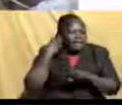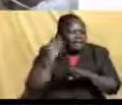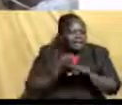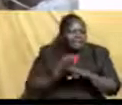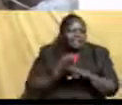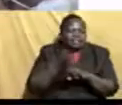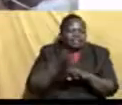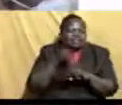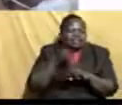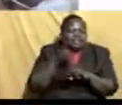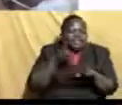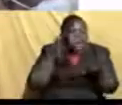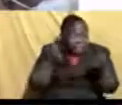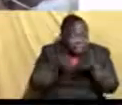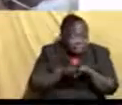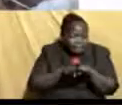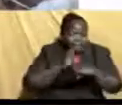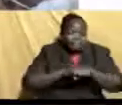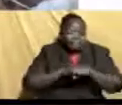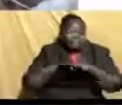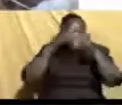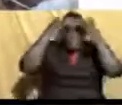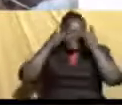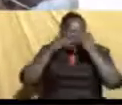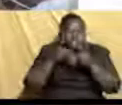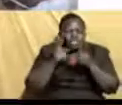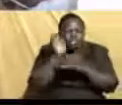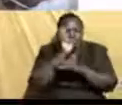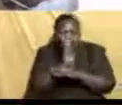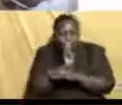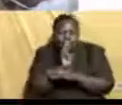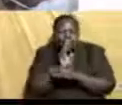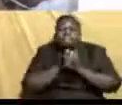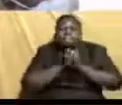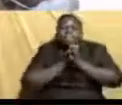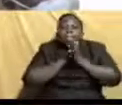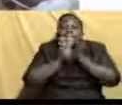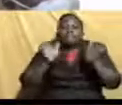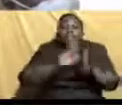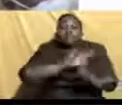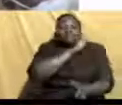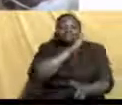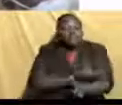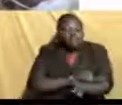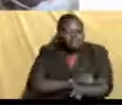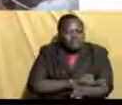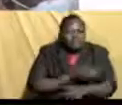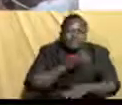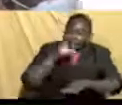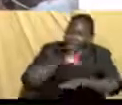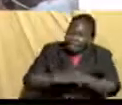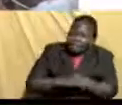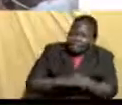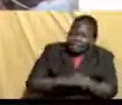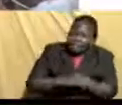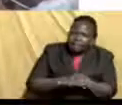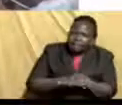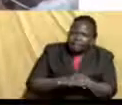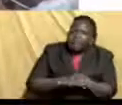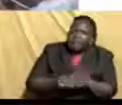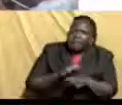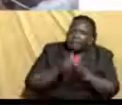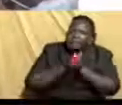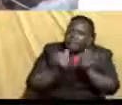Now, when the same public entity decides to use public authority to now collect the signatures, to use public resources